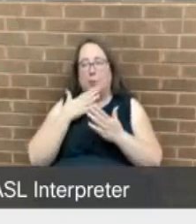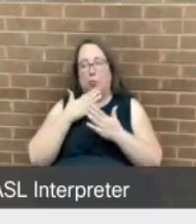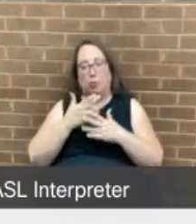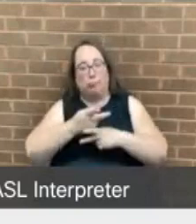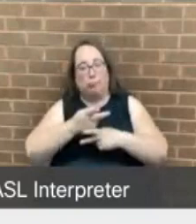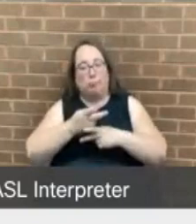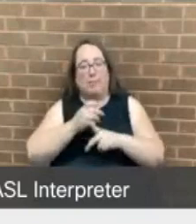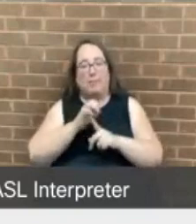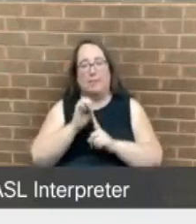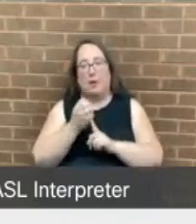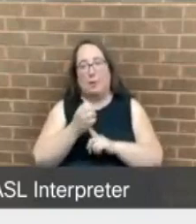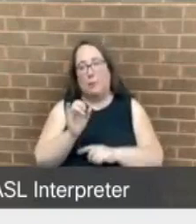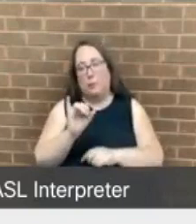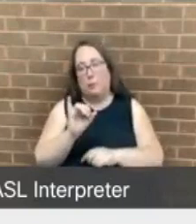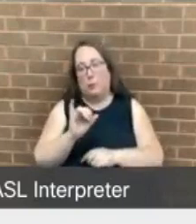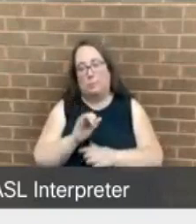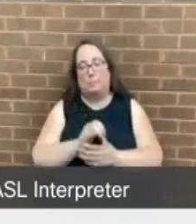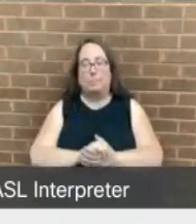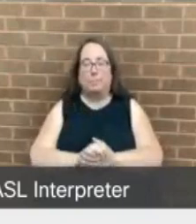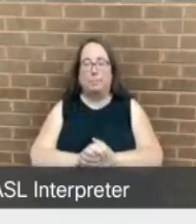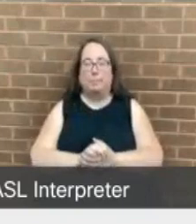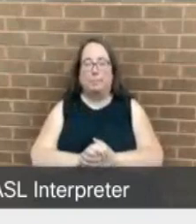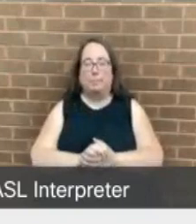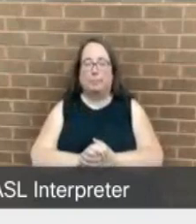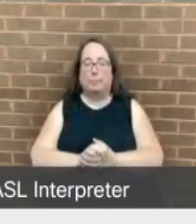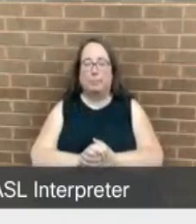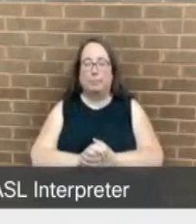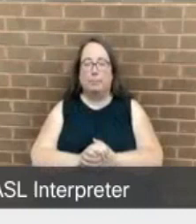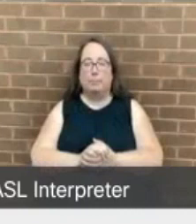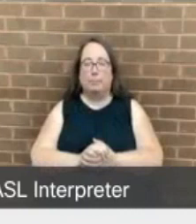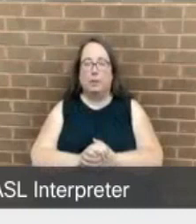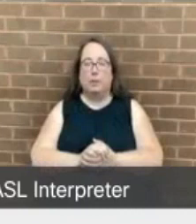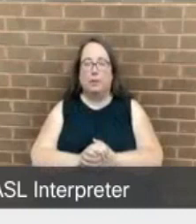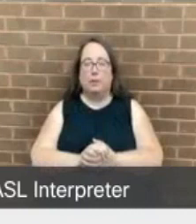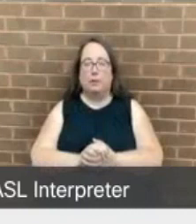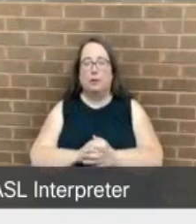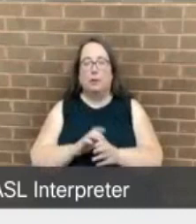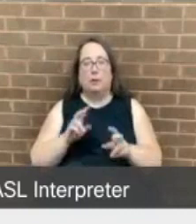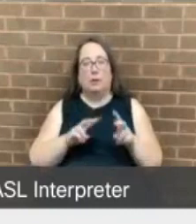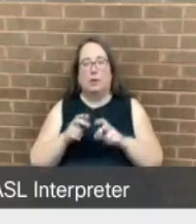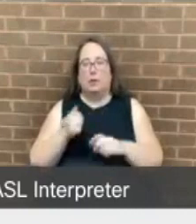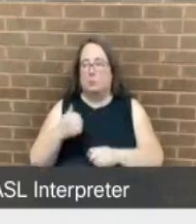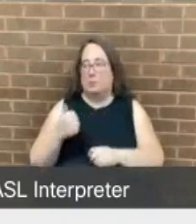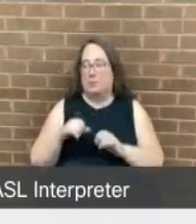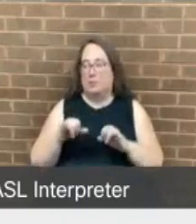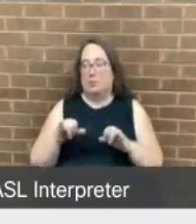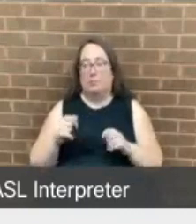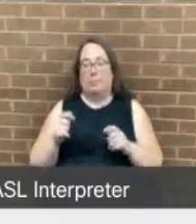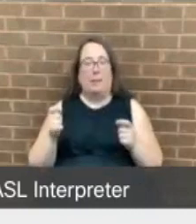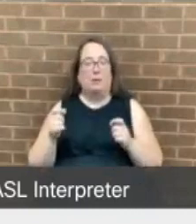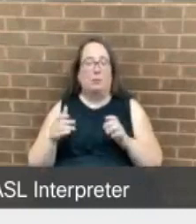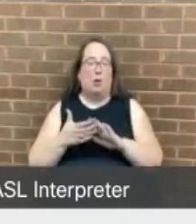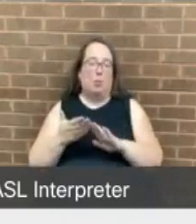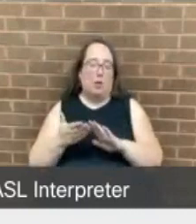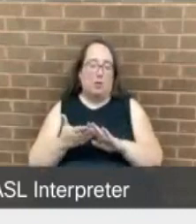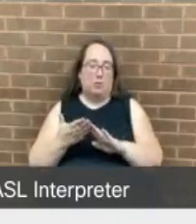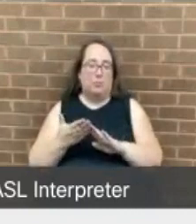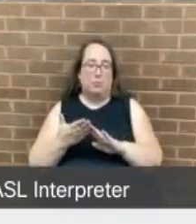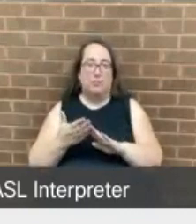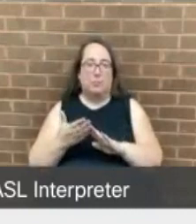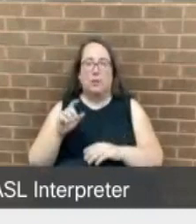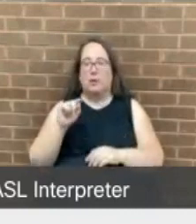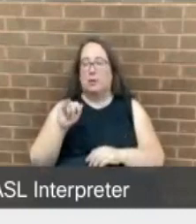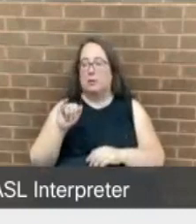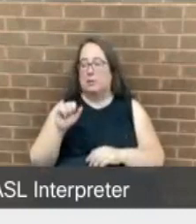well. But just looking at the kind of the transportation systems management operations, the TISMO